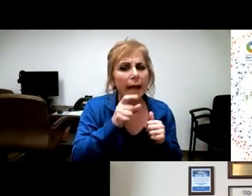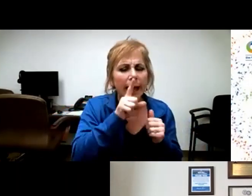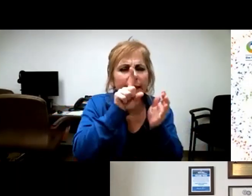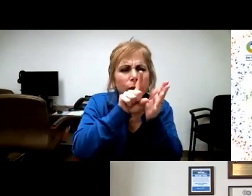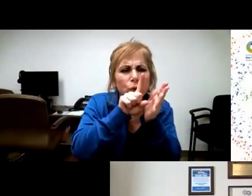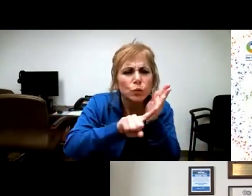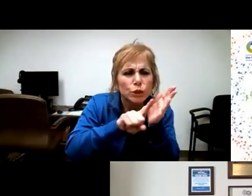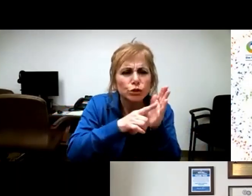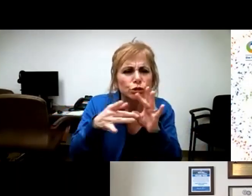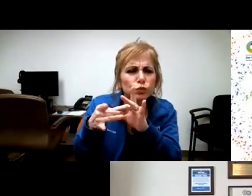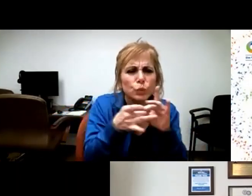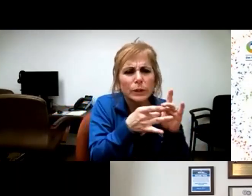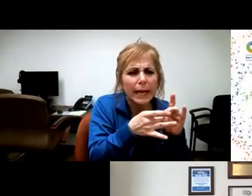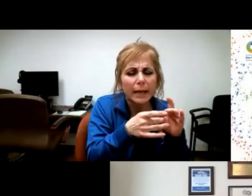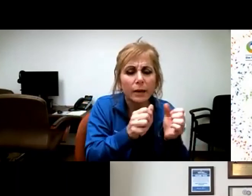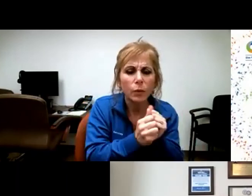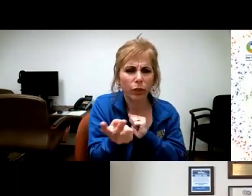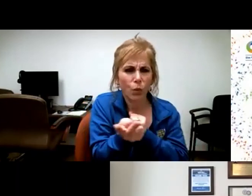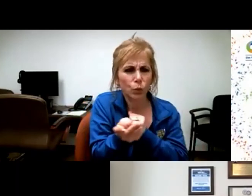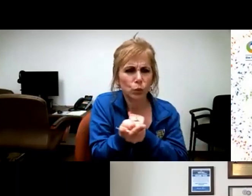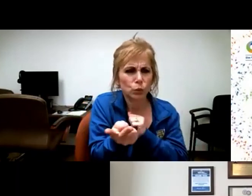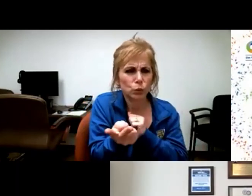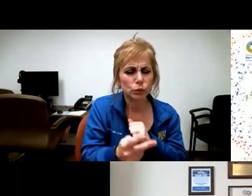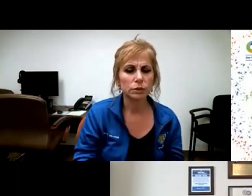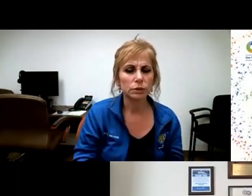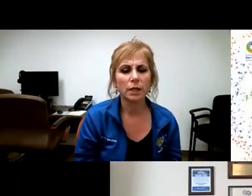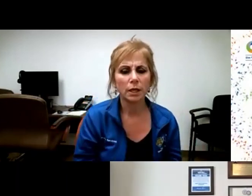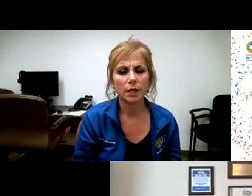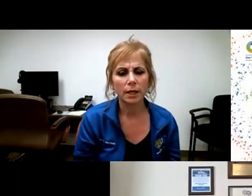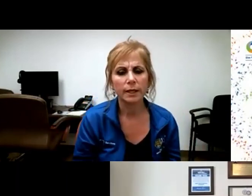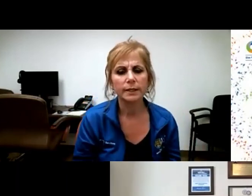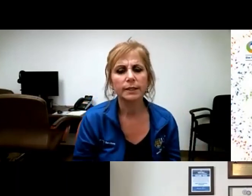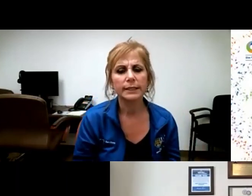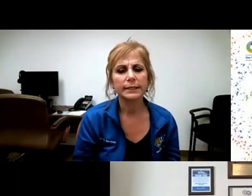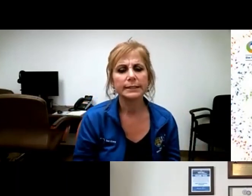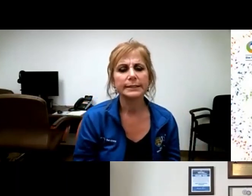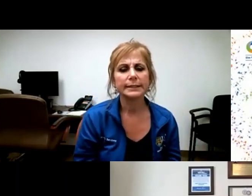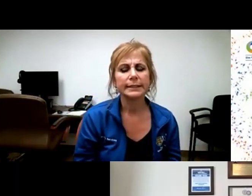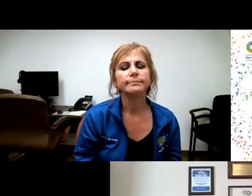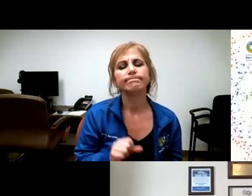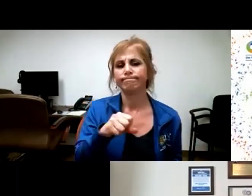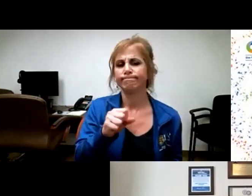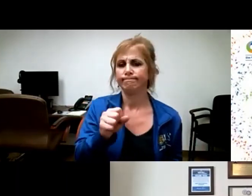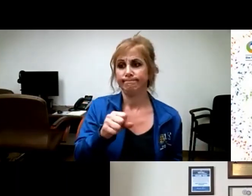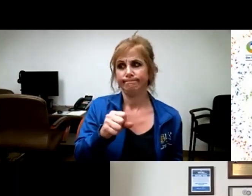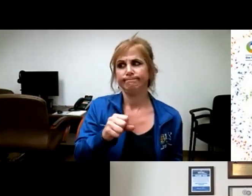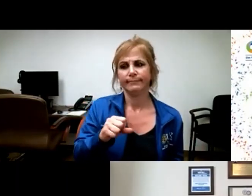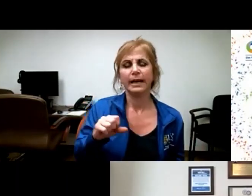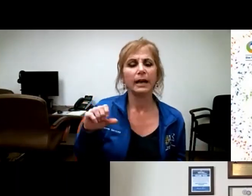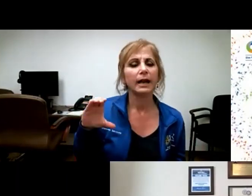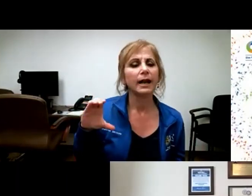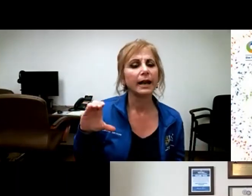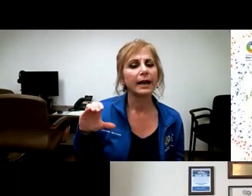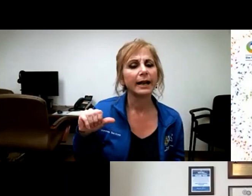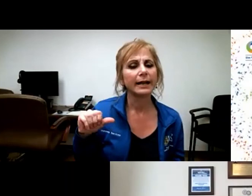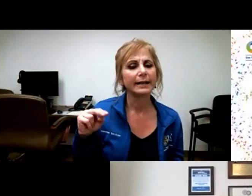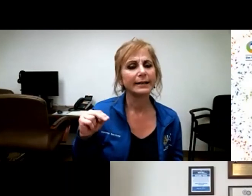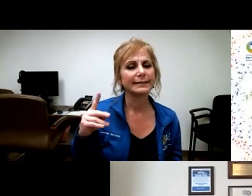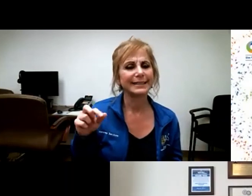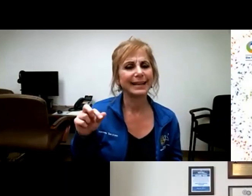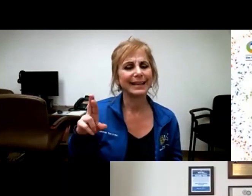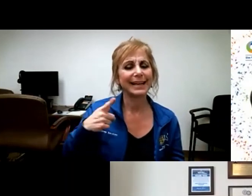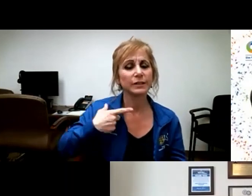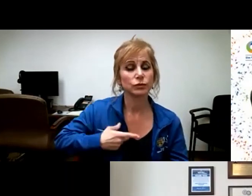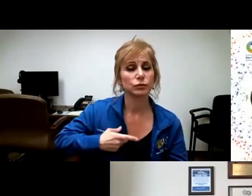Yeah, we have really been developing our cancer prevention work, which our